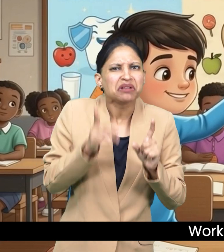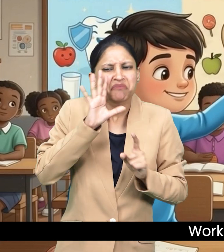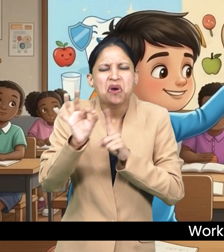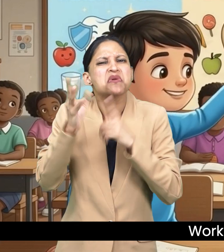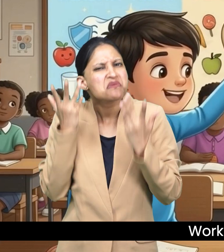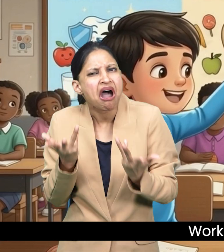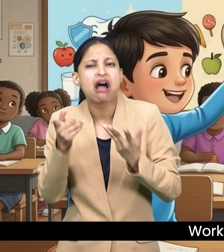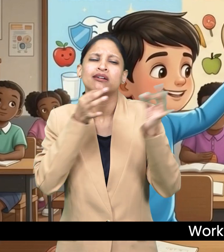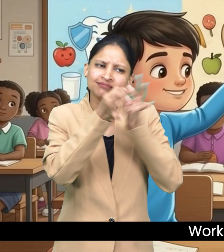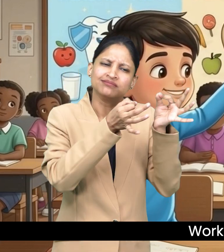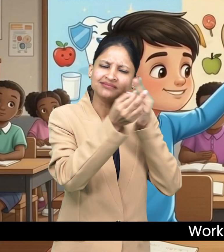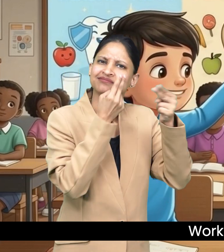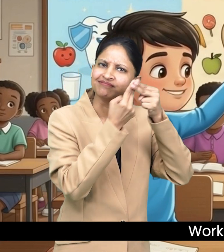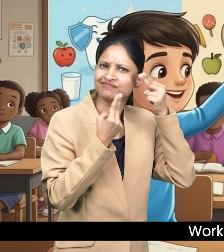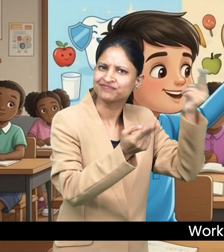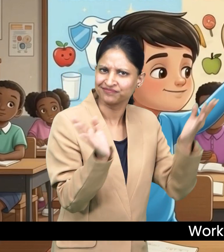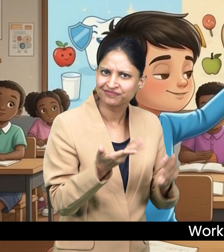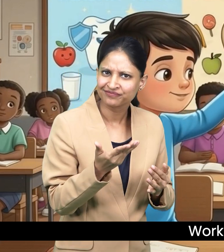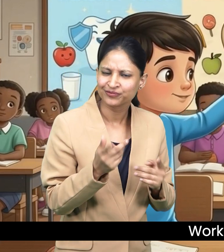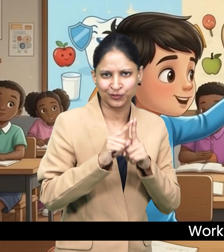on it, children.